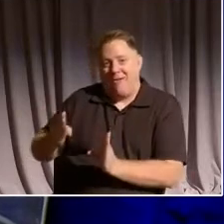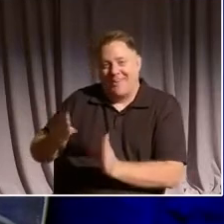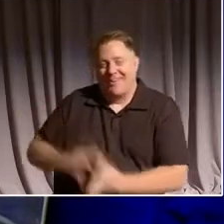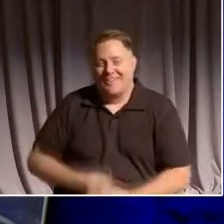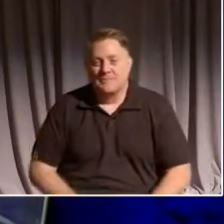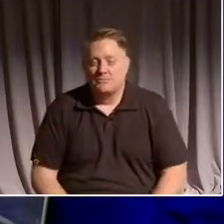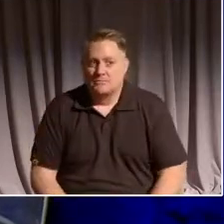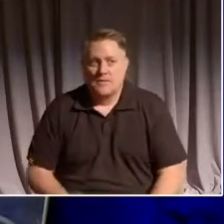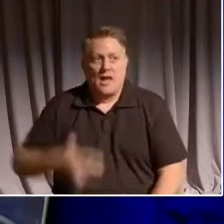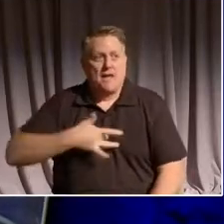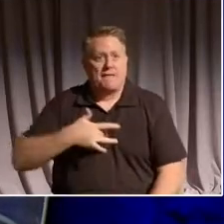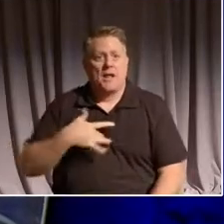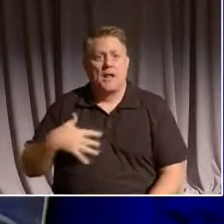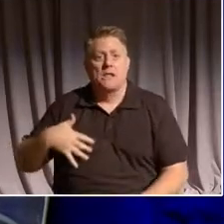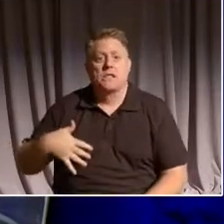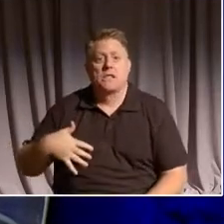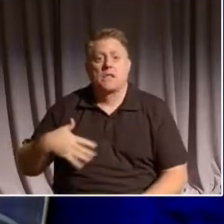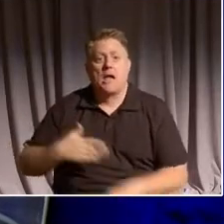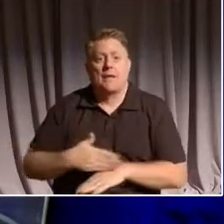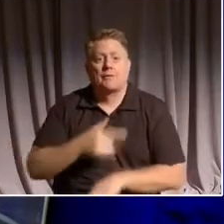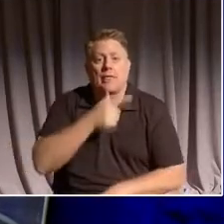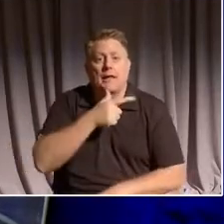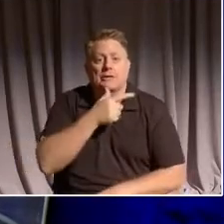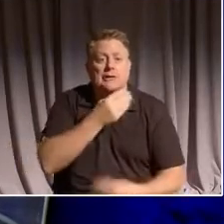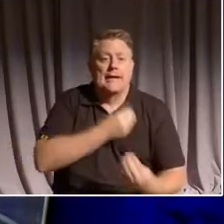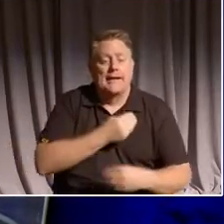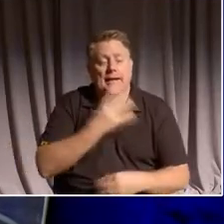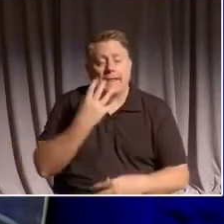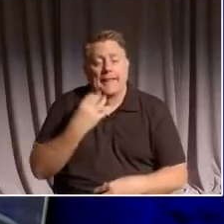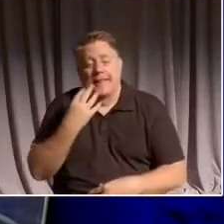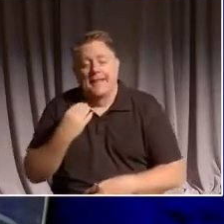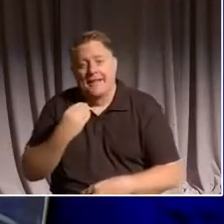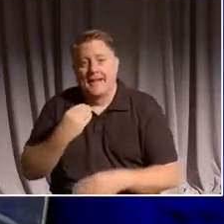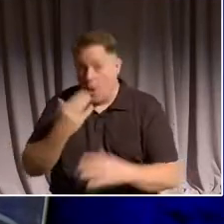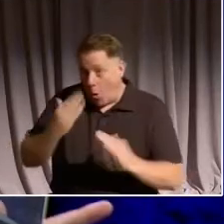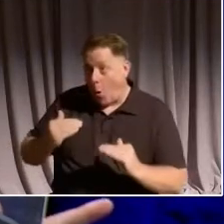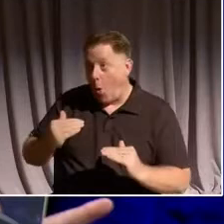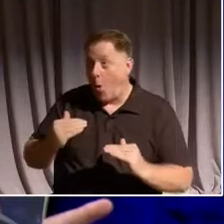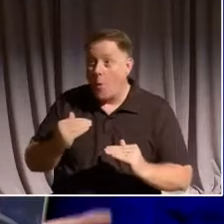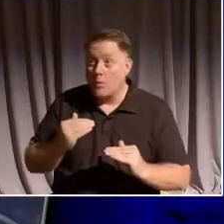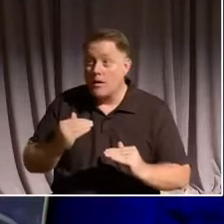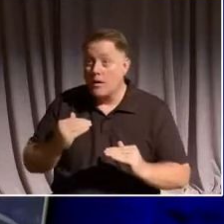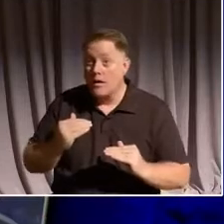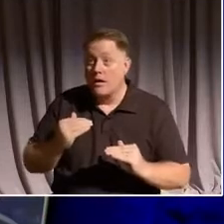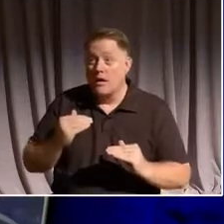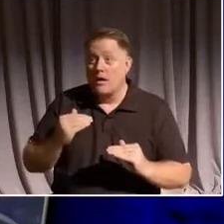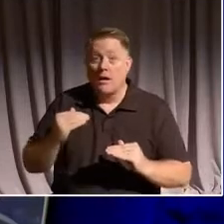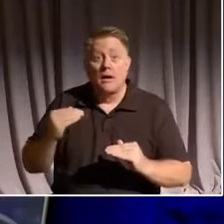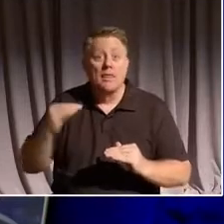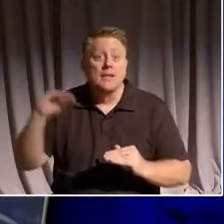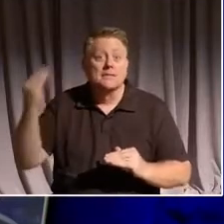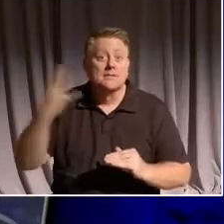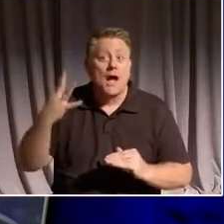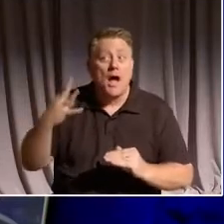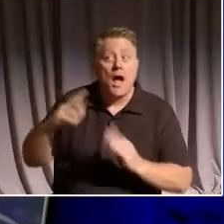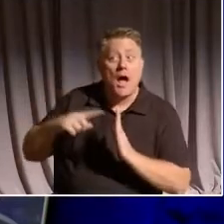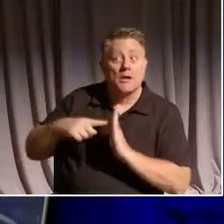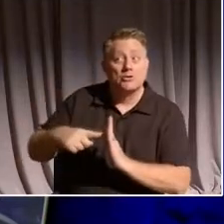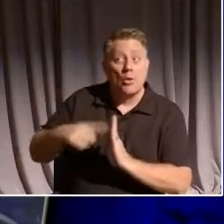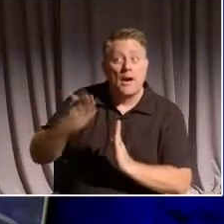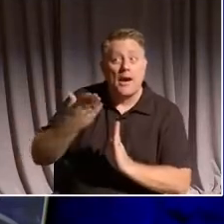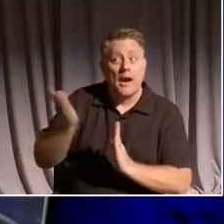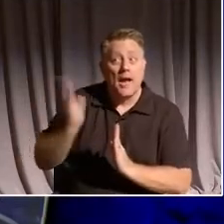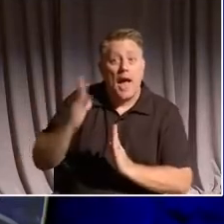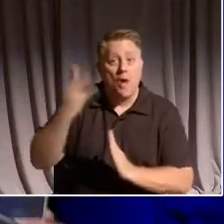If you're feeling a little slumpy after lunch, hope you got a little, the sun has come out,